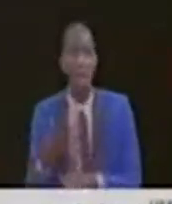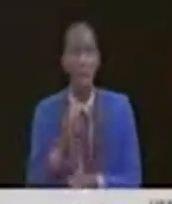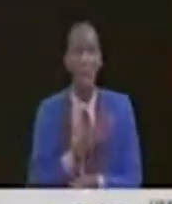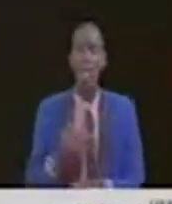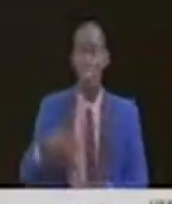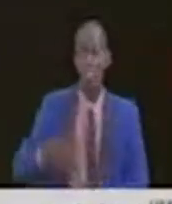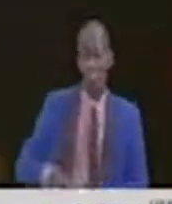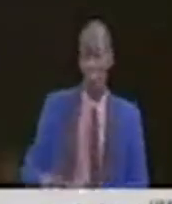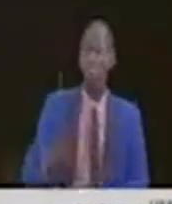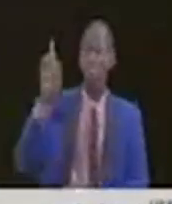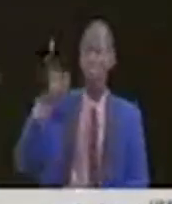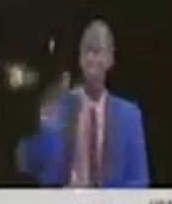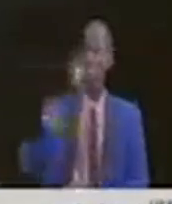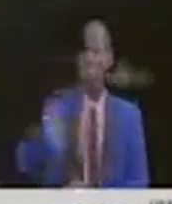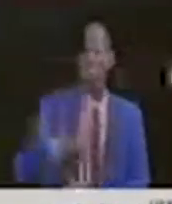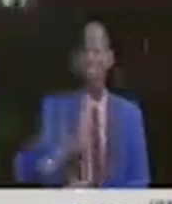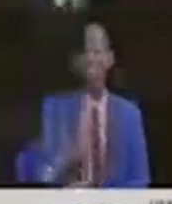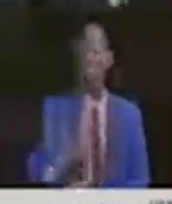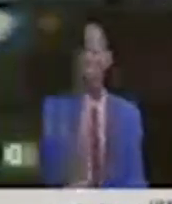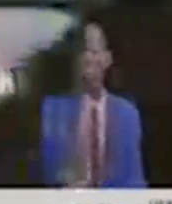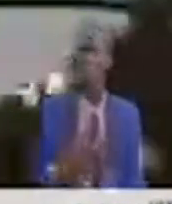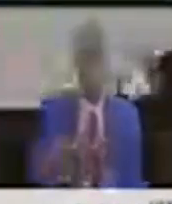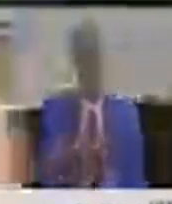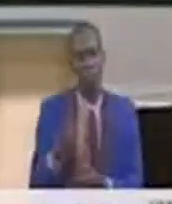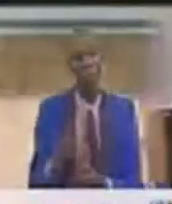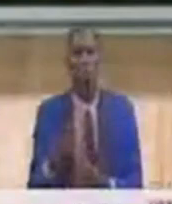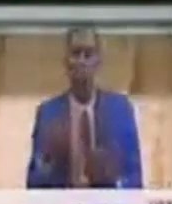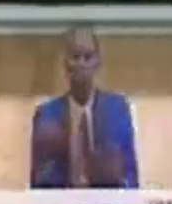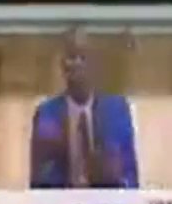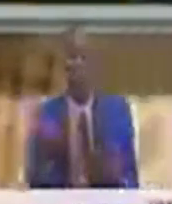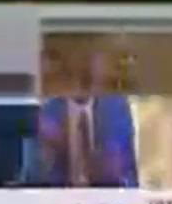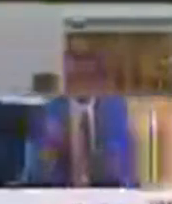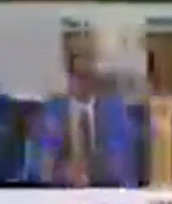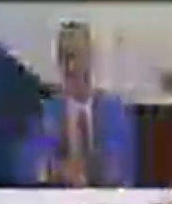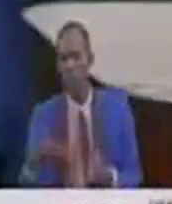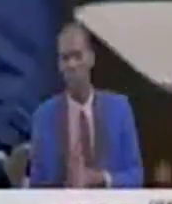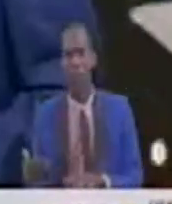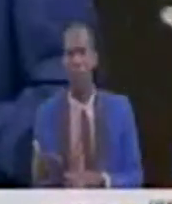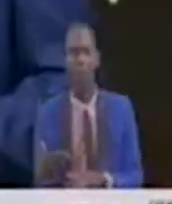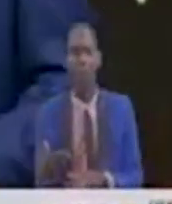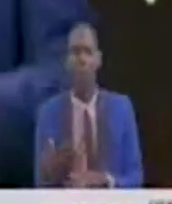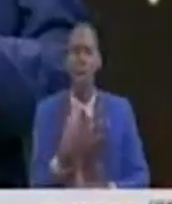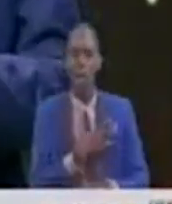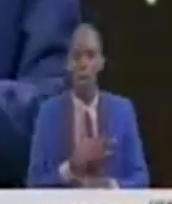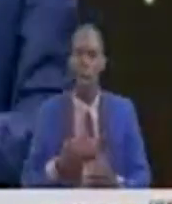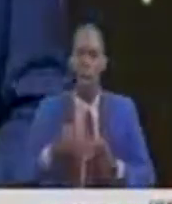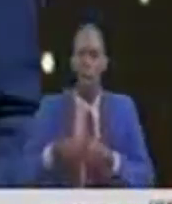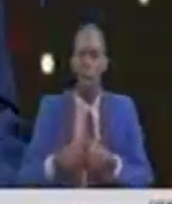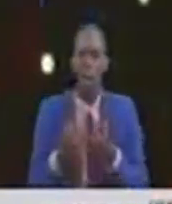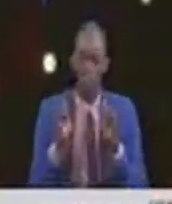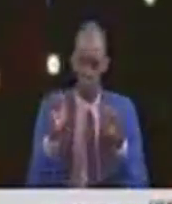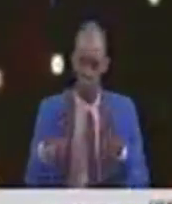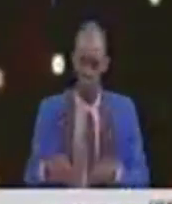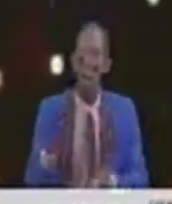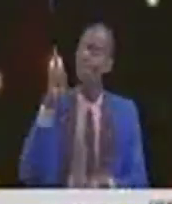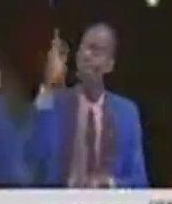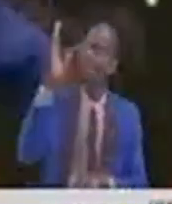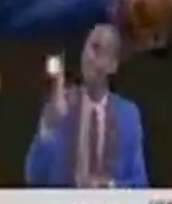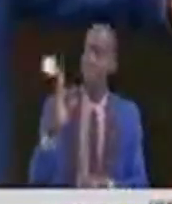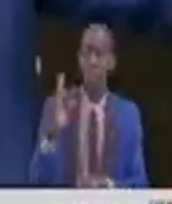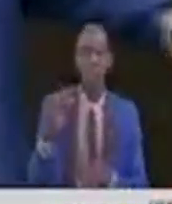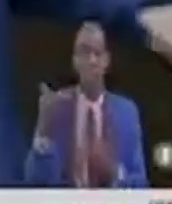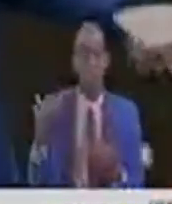to repentance. How will the God of love and the God of life, how will he then tempt us